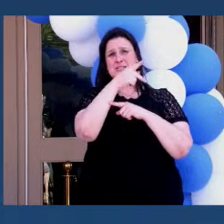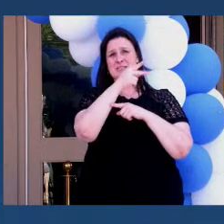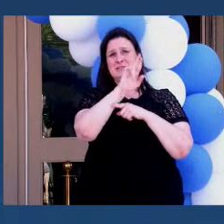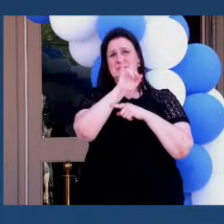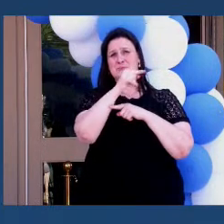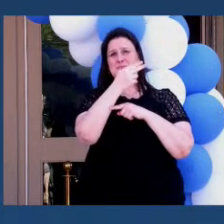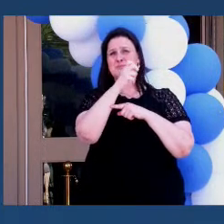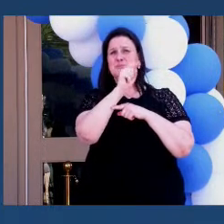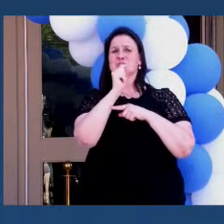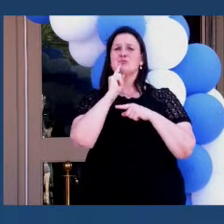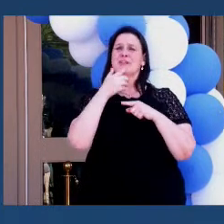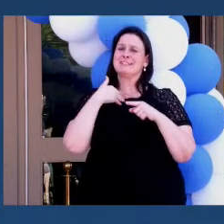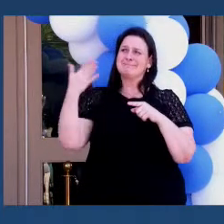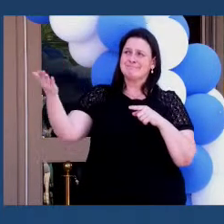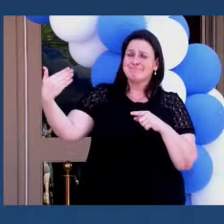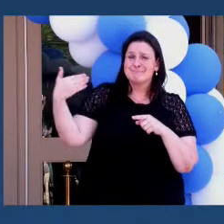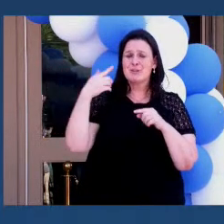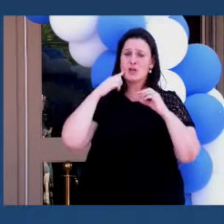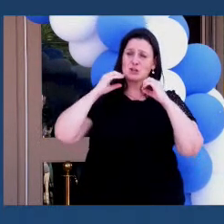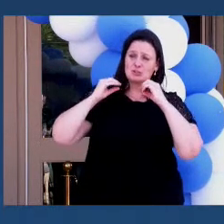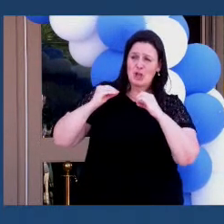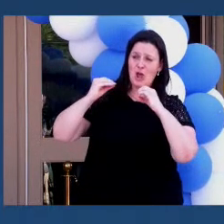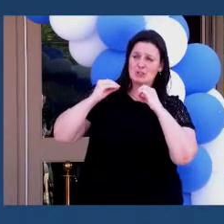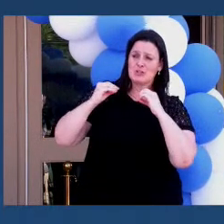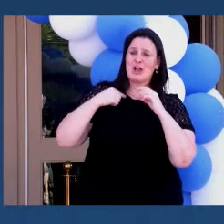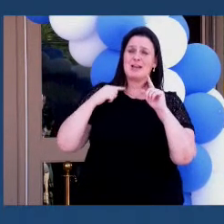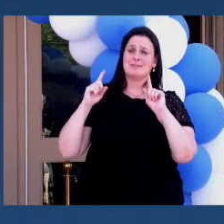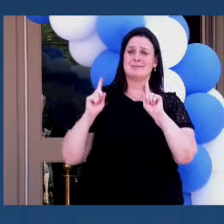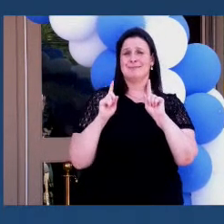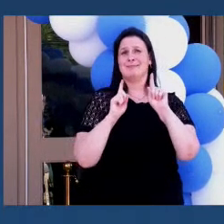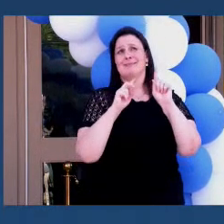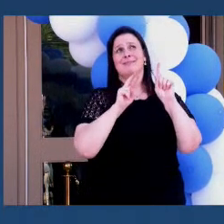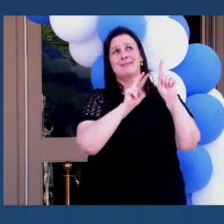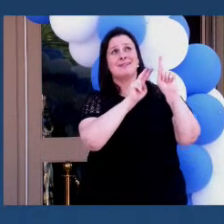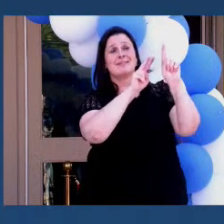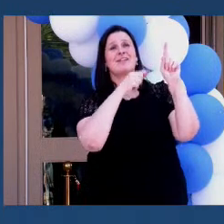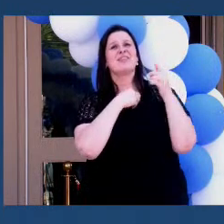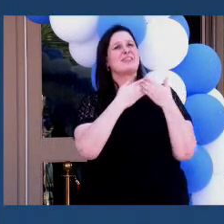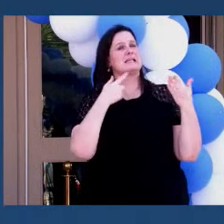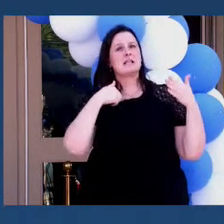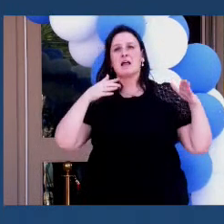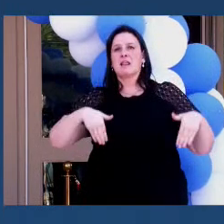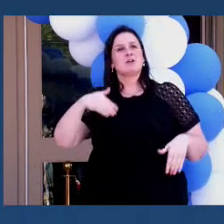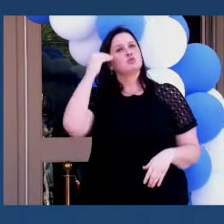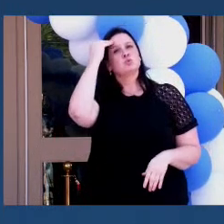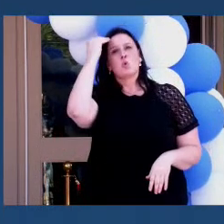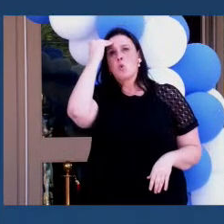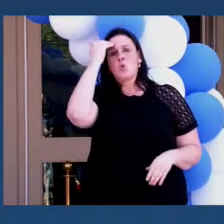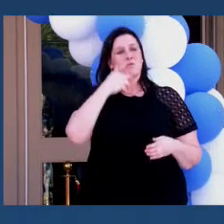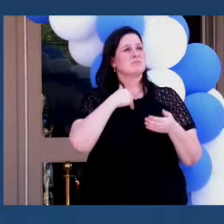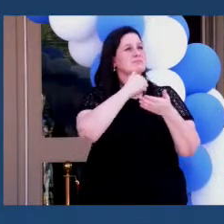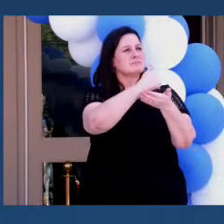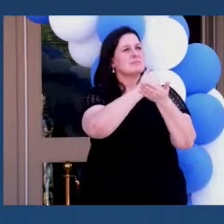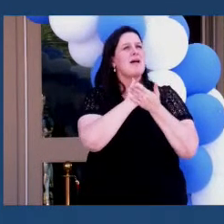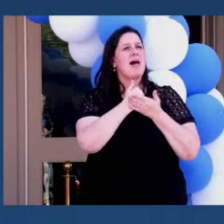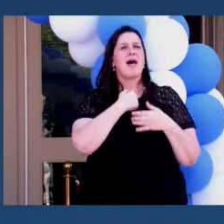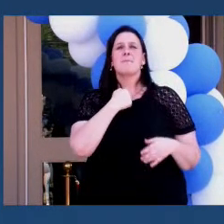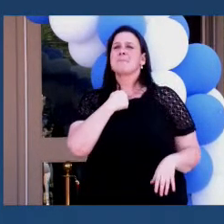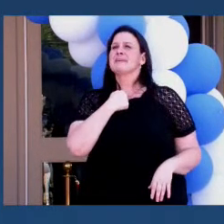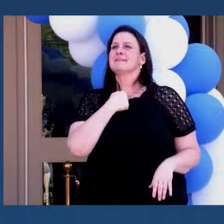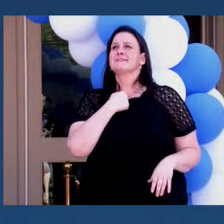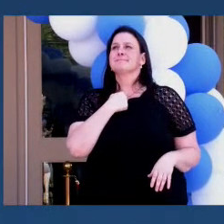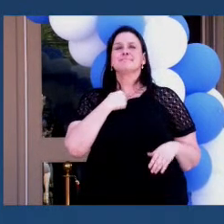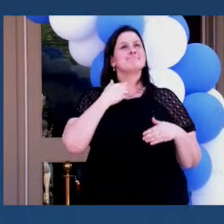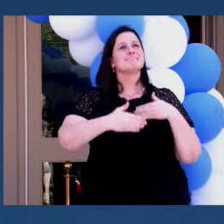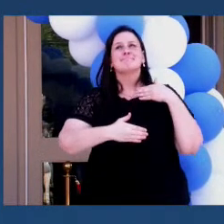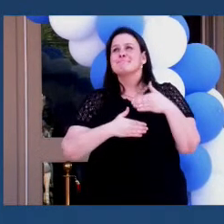took me under his wings and taught me the things that I did not know and helped me as I was